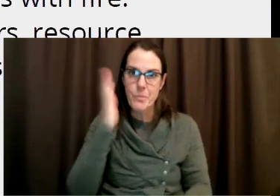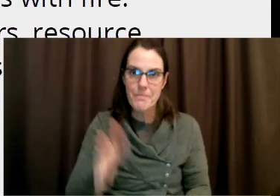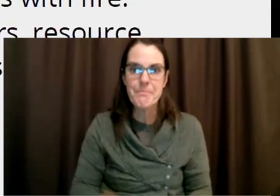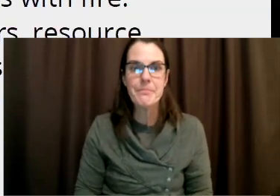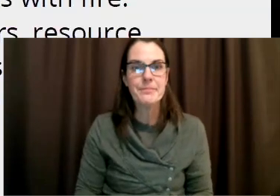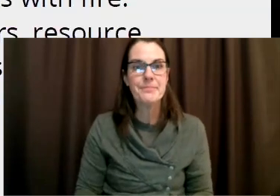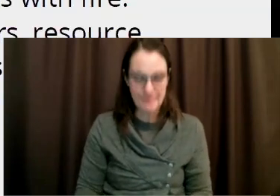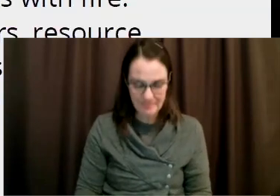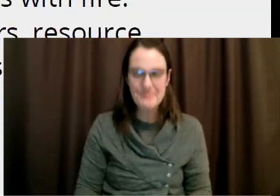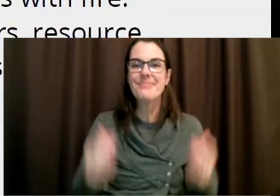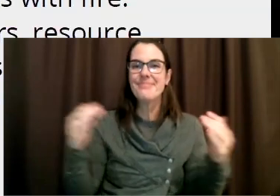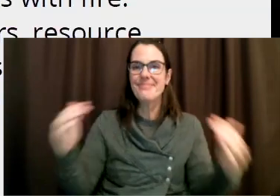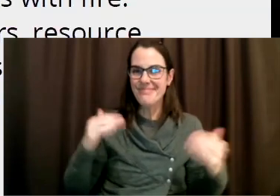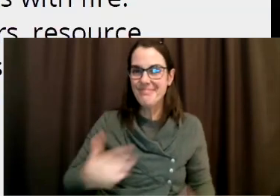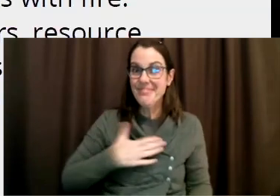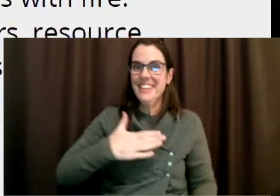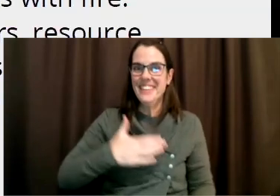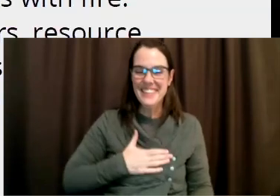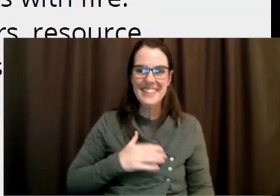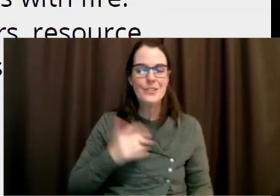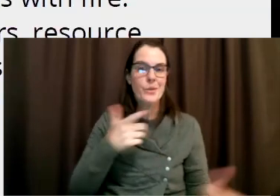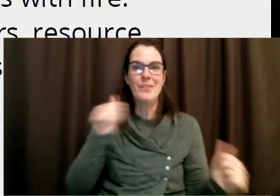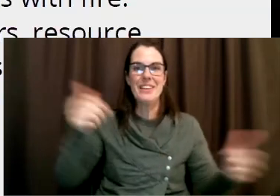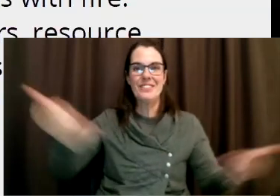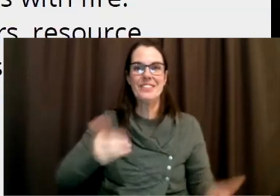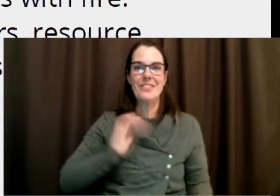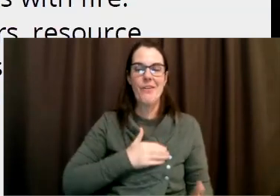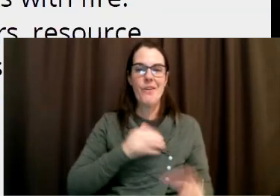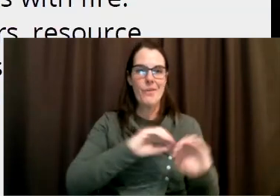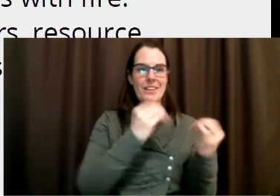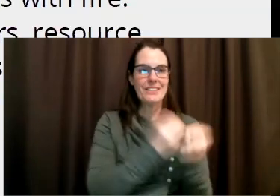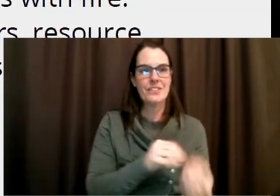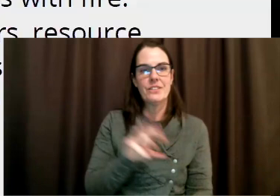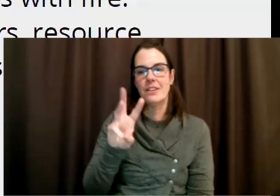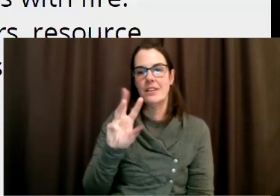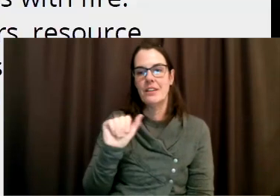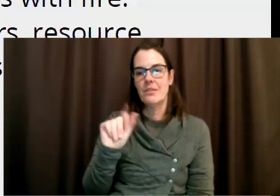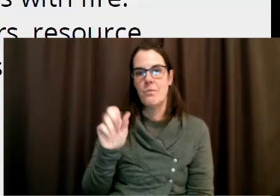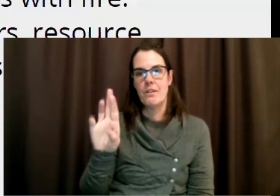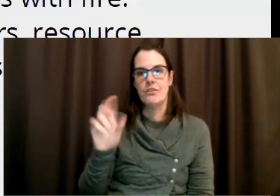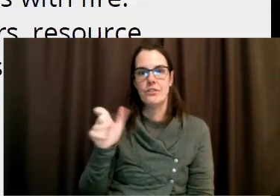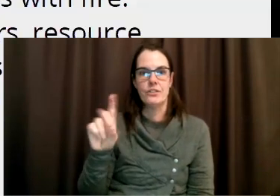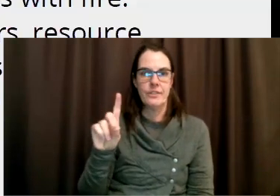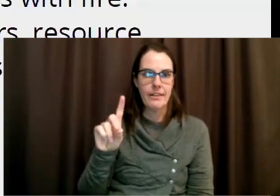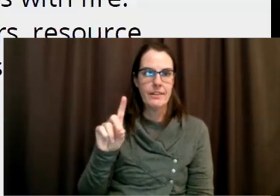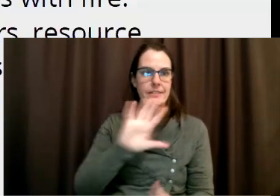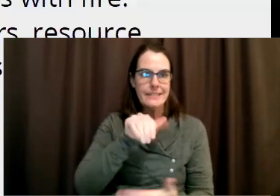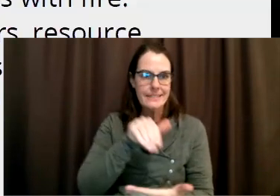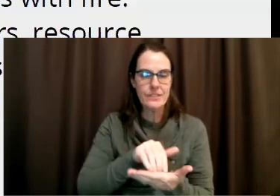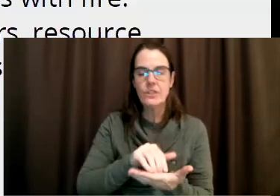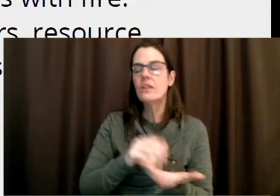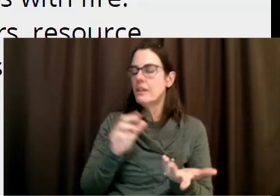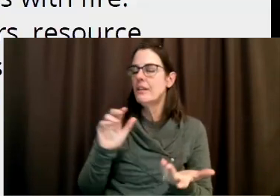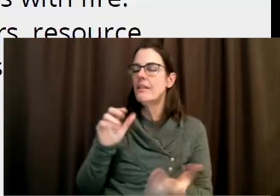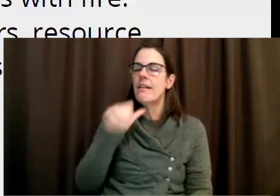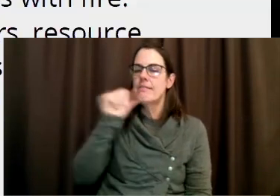So moving on to a quick introduction of our organizations, the Watershed Research and Training Center is a nonprofit based in Trinity County,